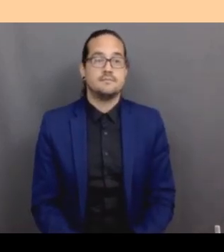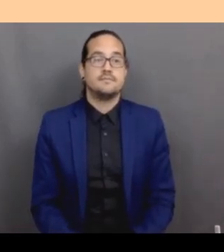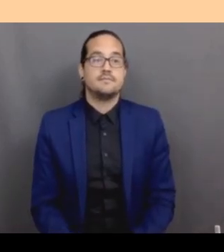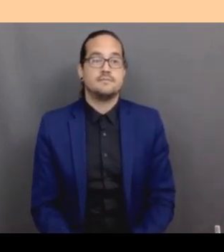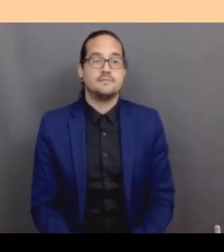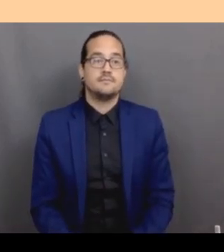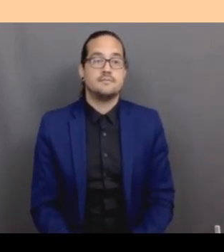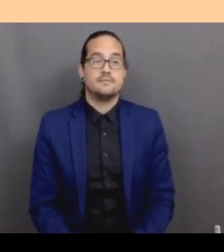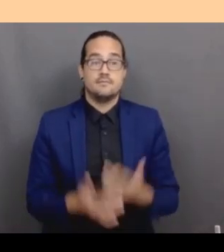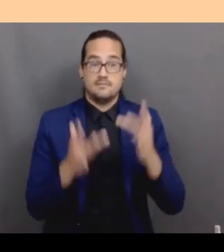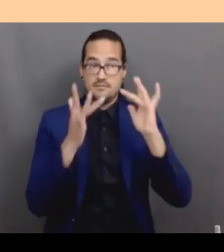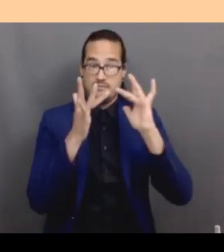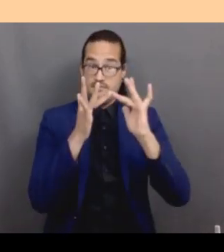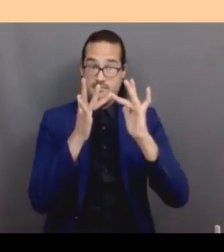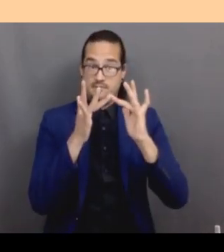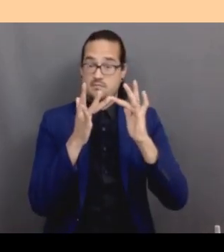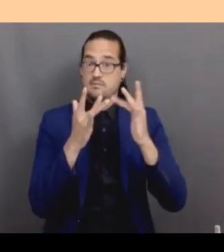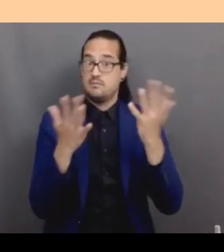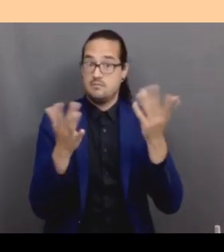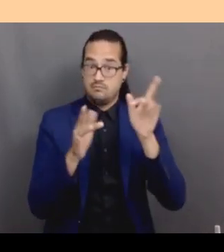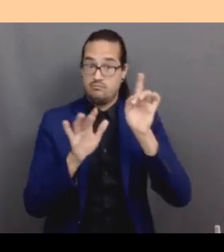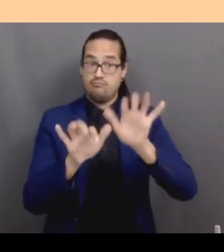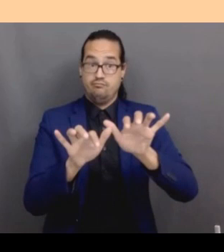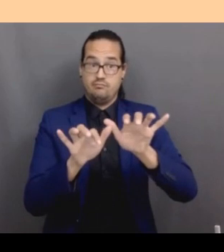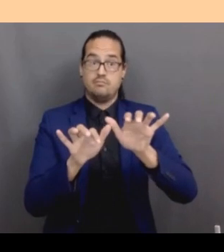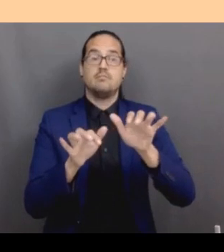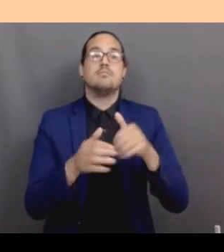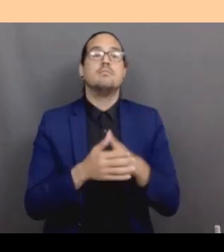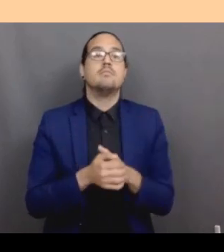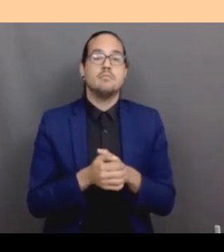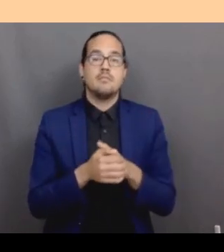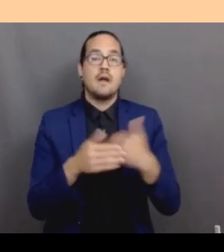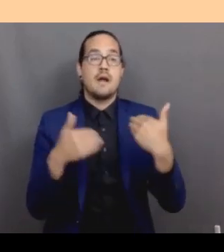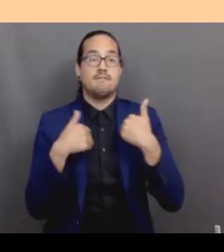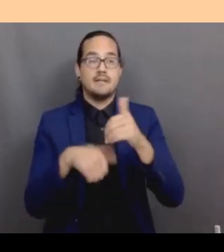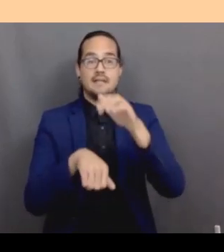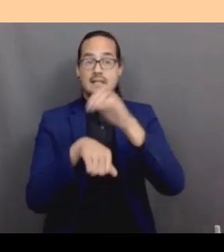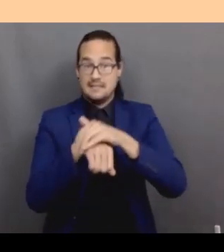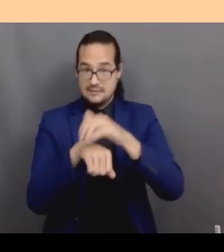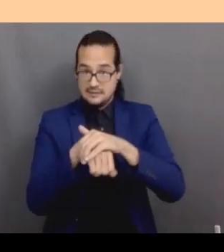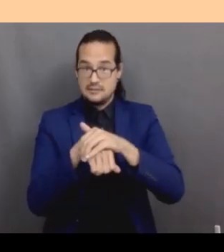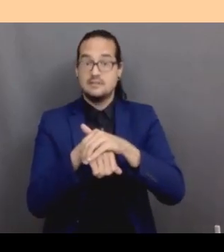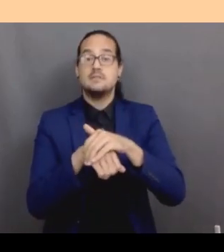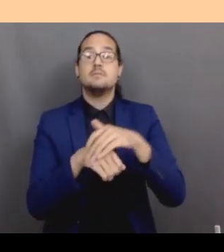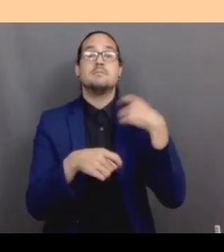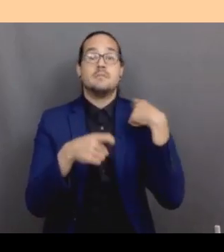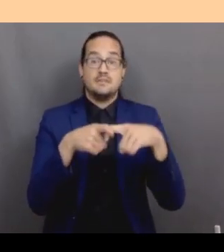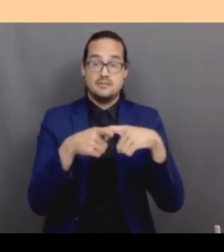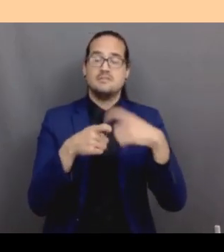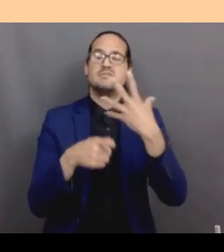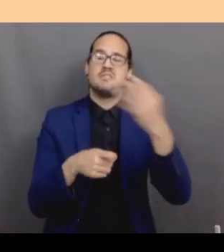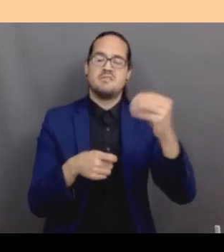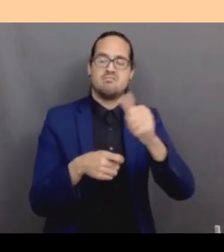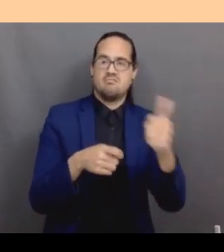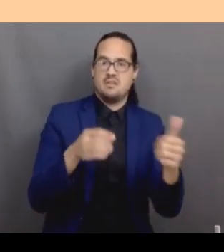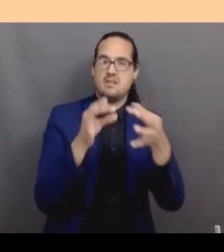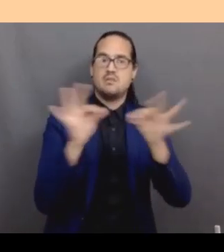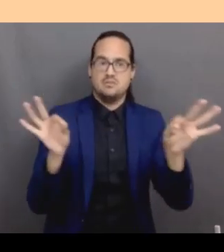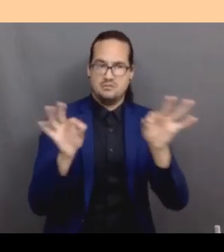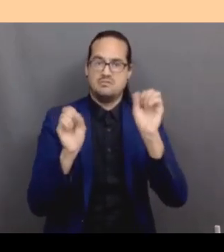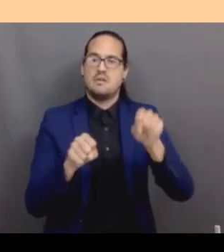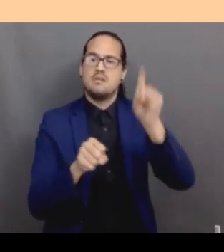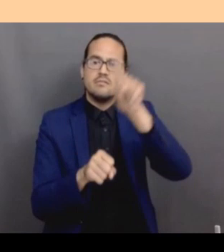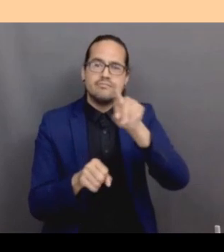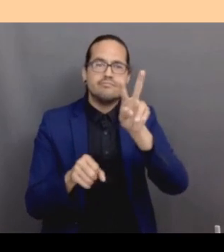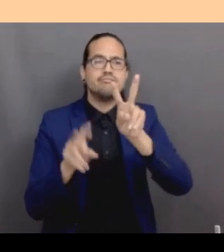one URL for all information resources. You can also subscribe to receive daily status updates from